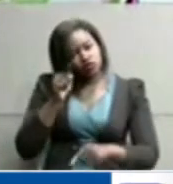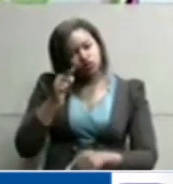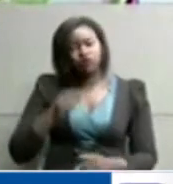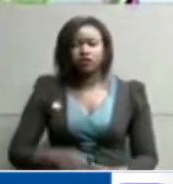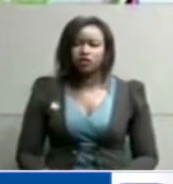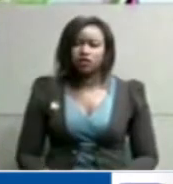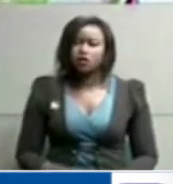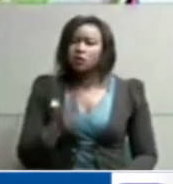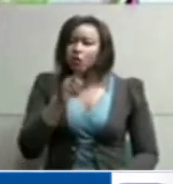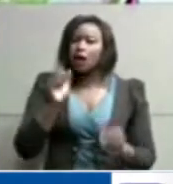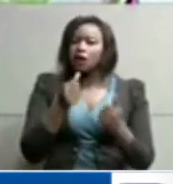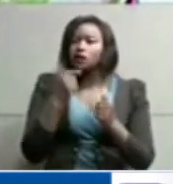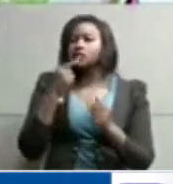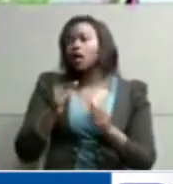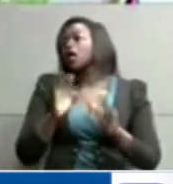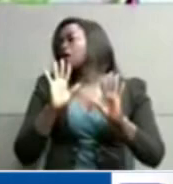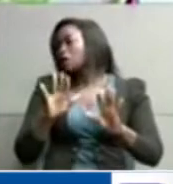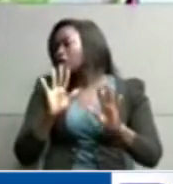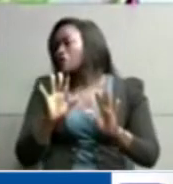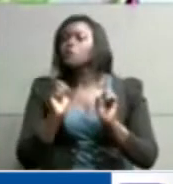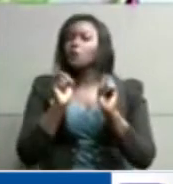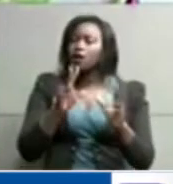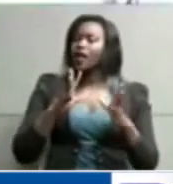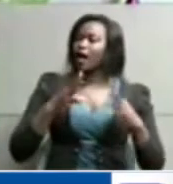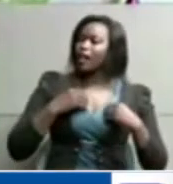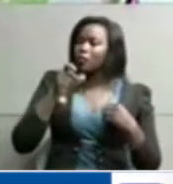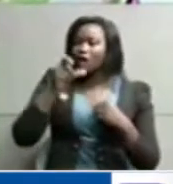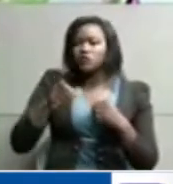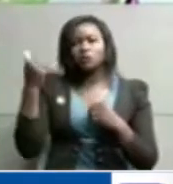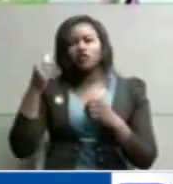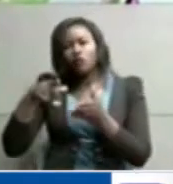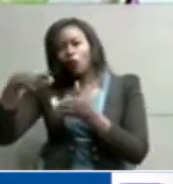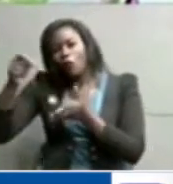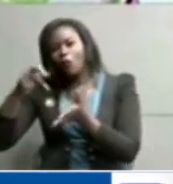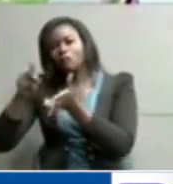stop fire and say, oh, let allow the one who had gone to buy food to come back.